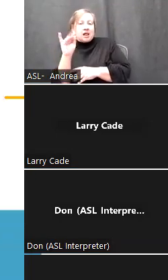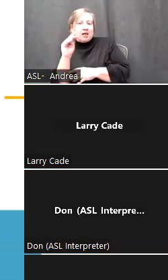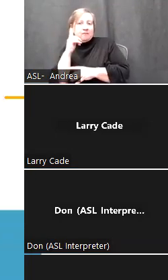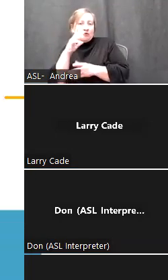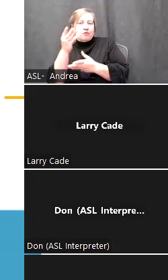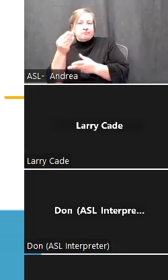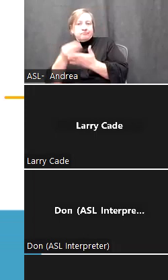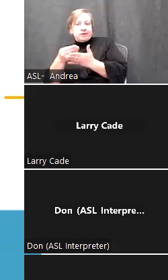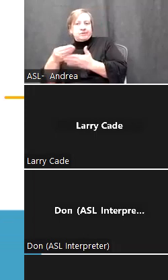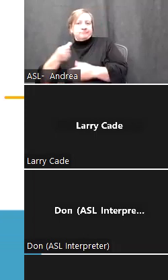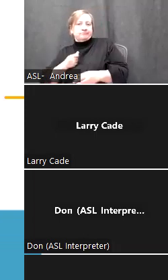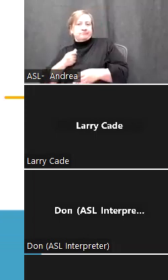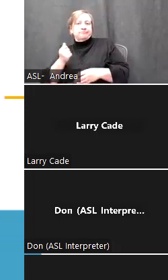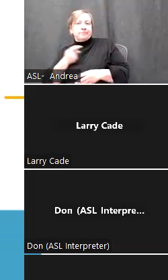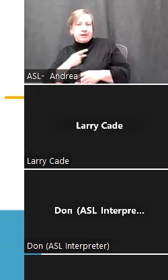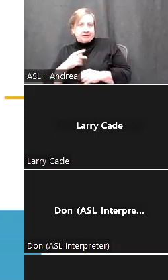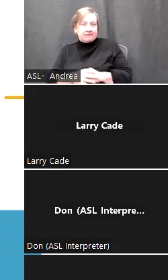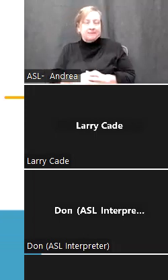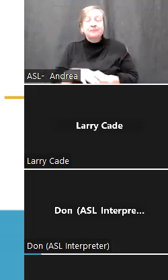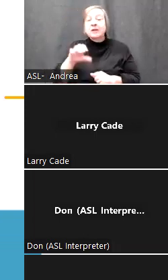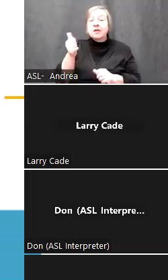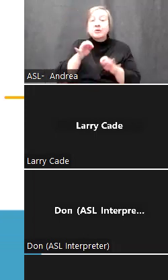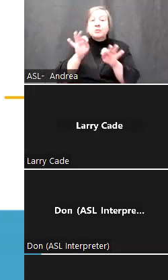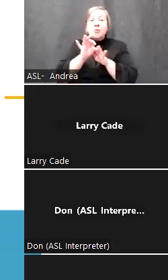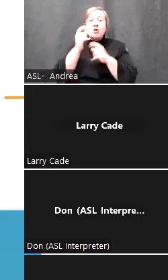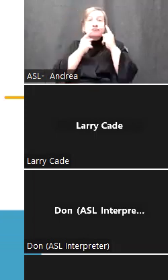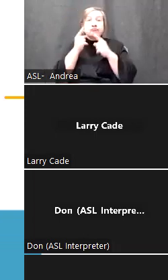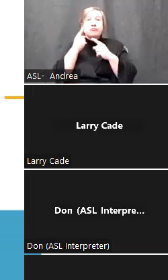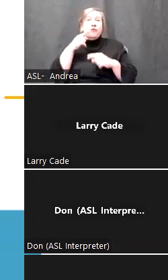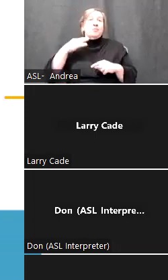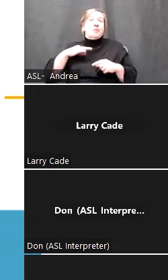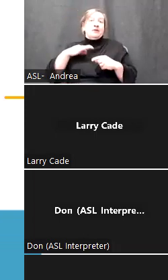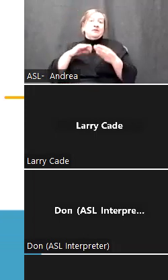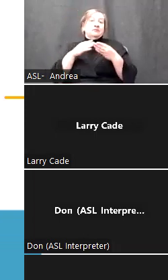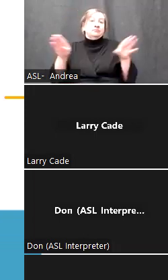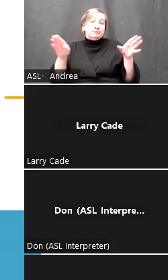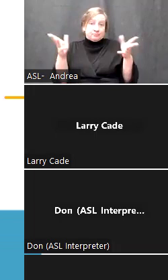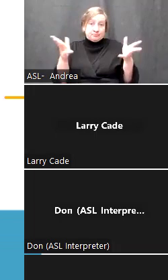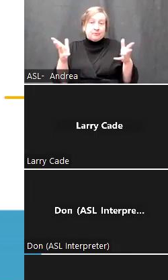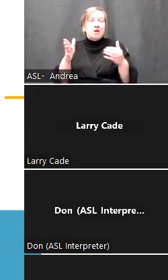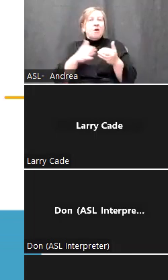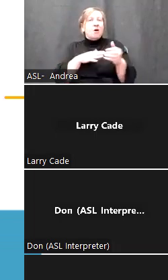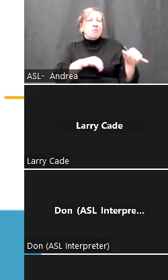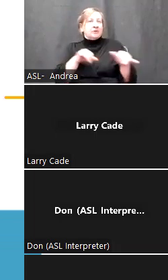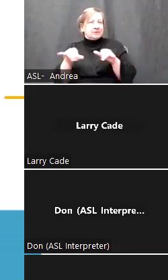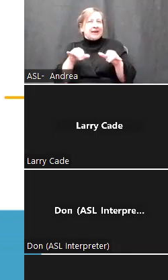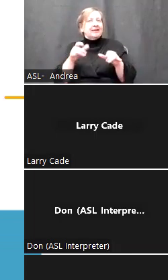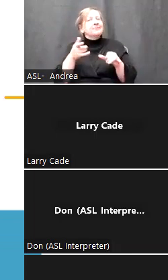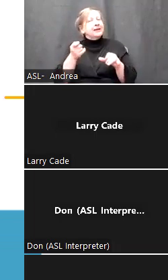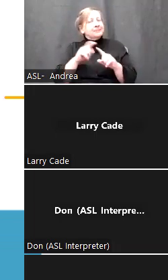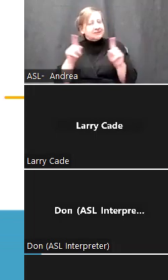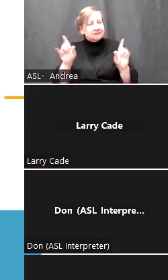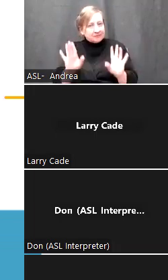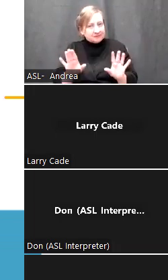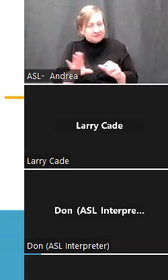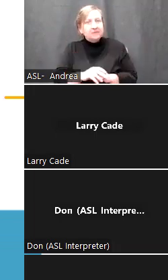Another important thing to point out with the benefits overview here, again, is that they're very similar, but there are differences. And